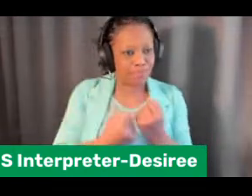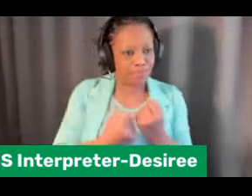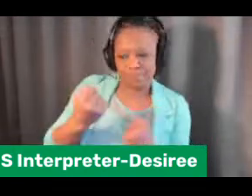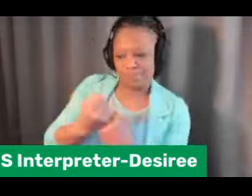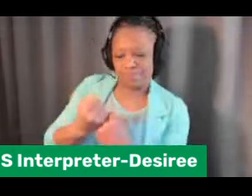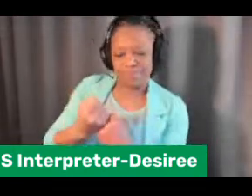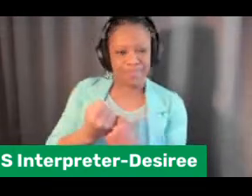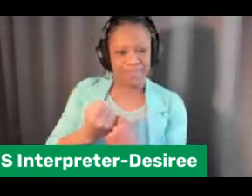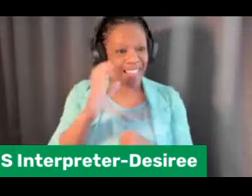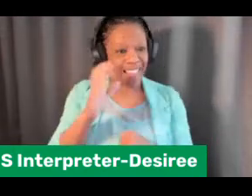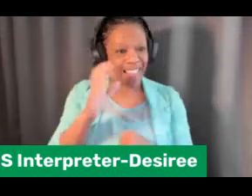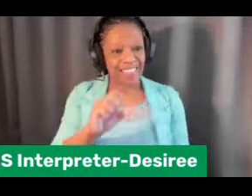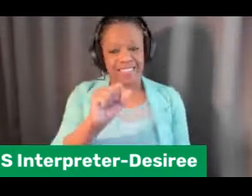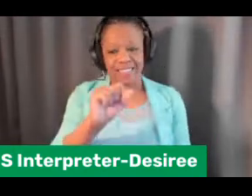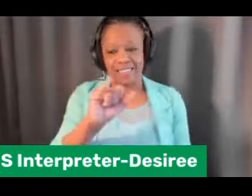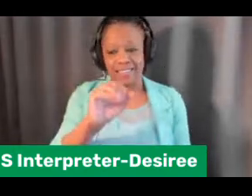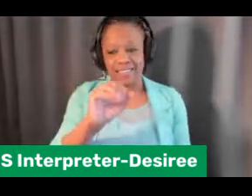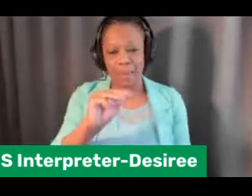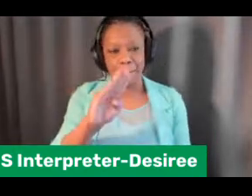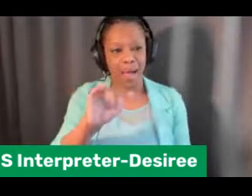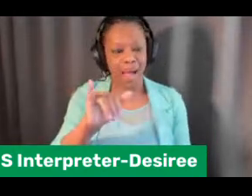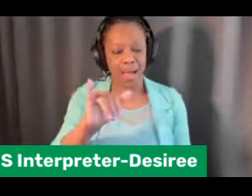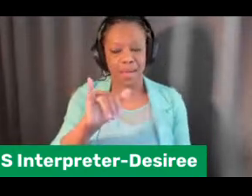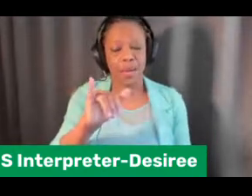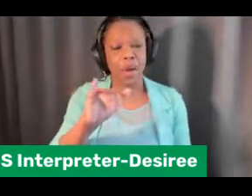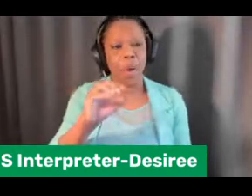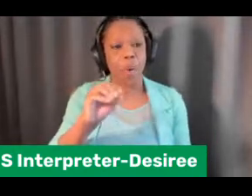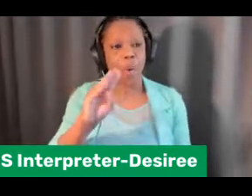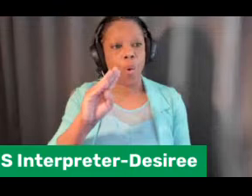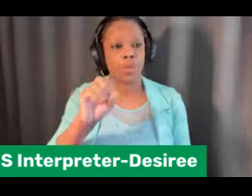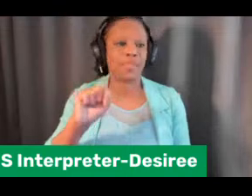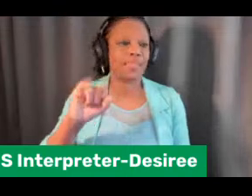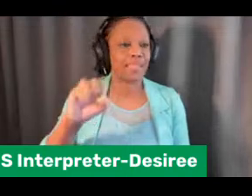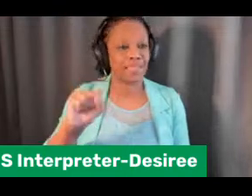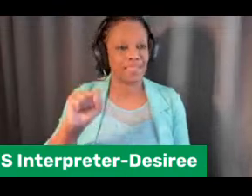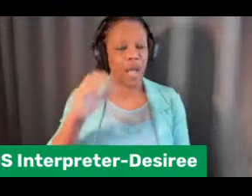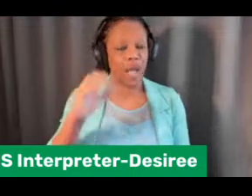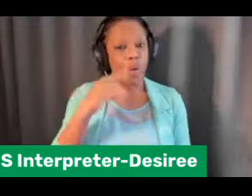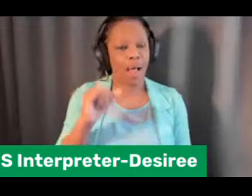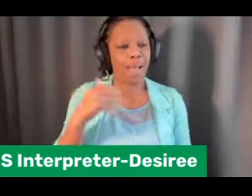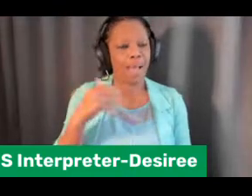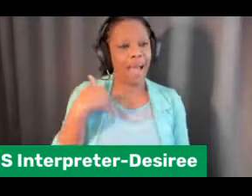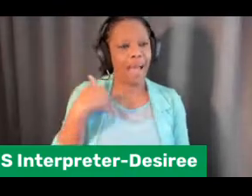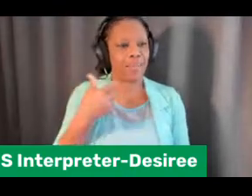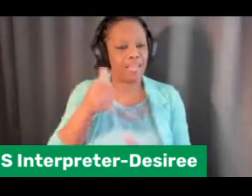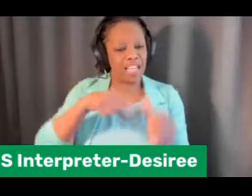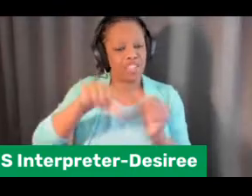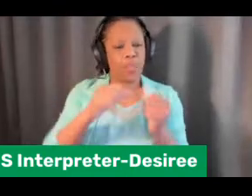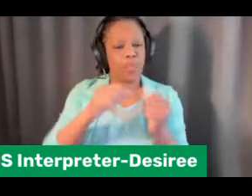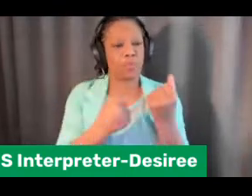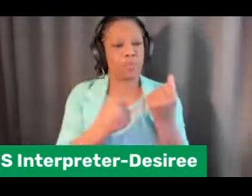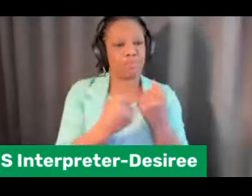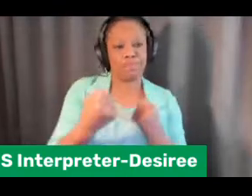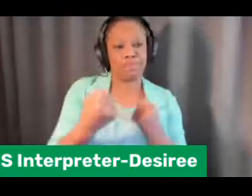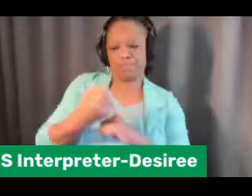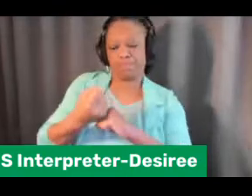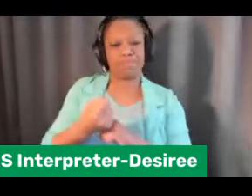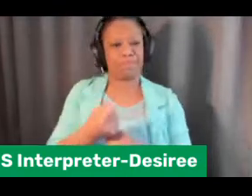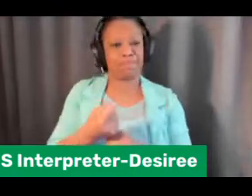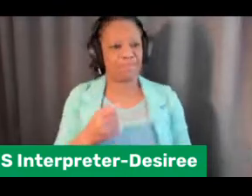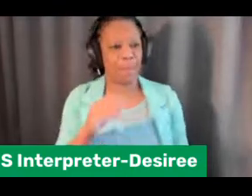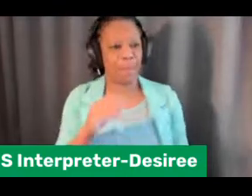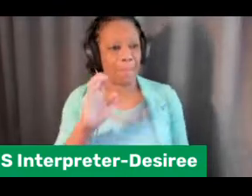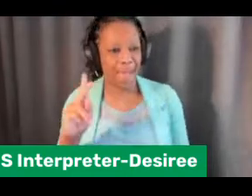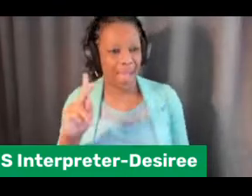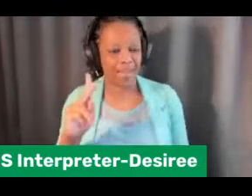symbiosis, but this is just like having each other's backs no matter what. Something that I'm perplexed by because I work in schools,